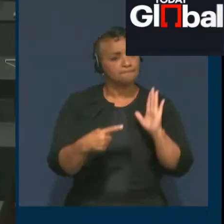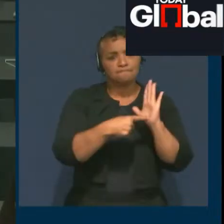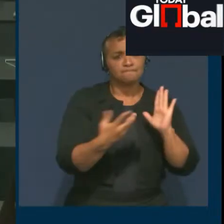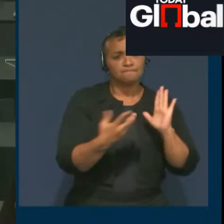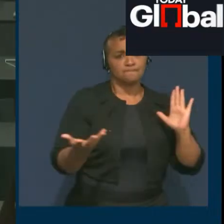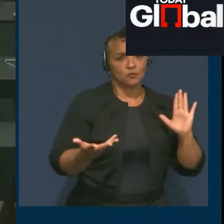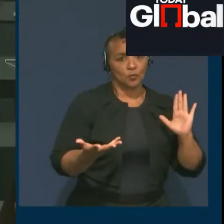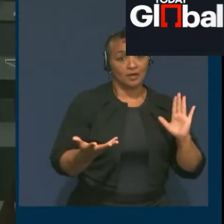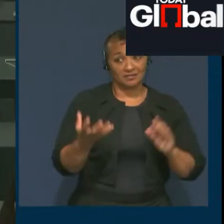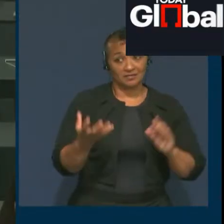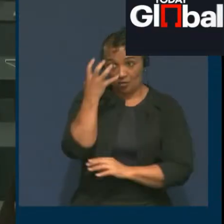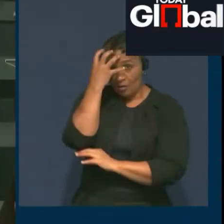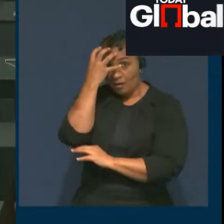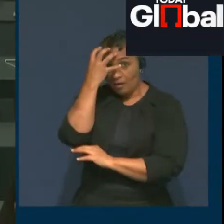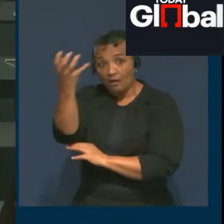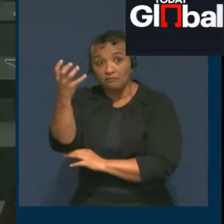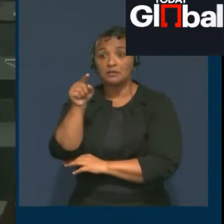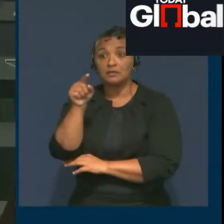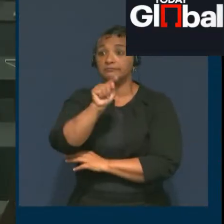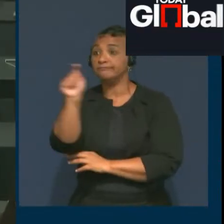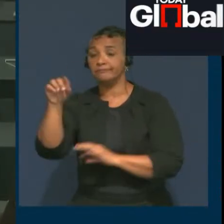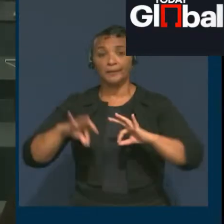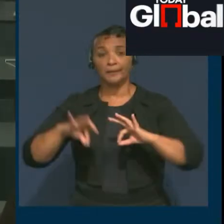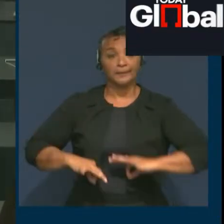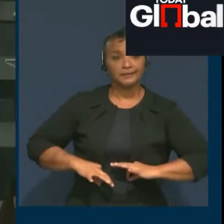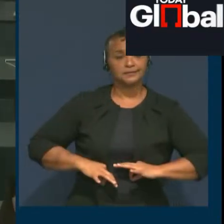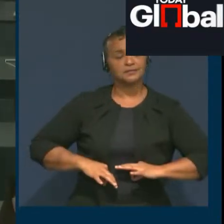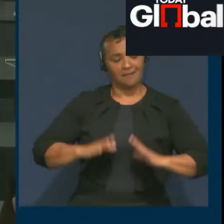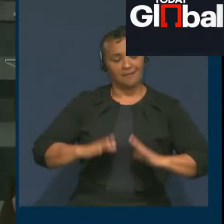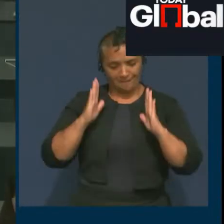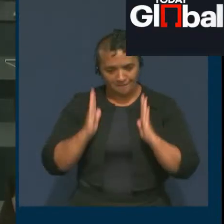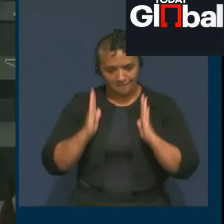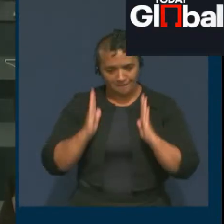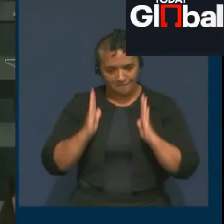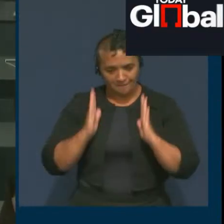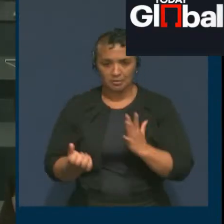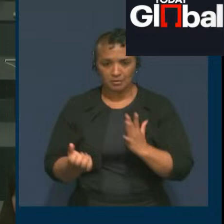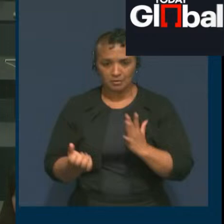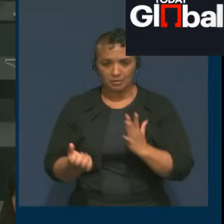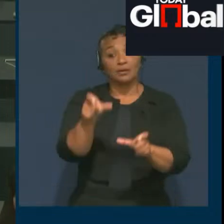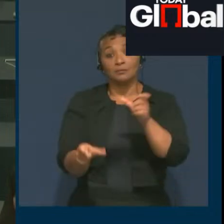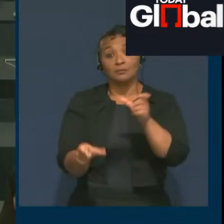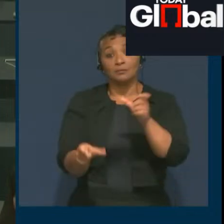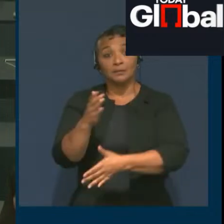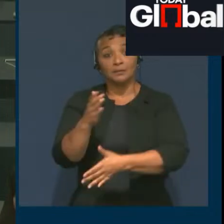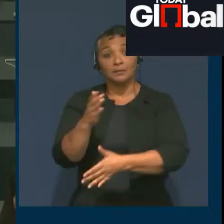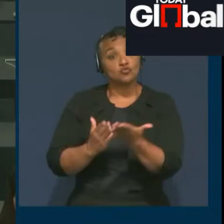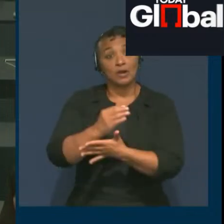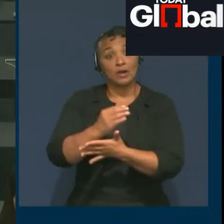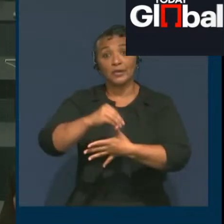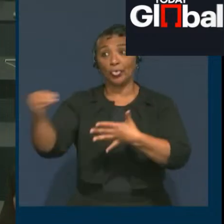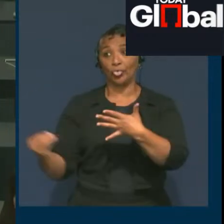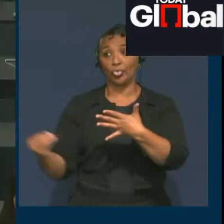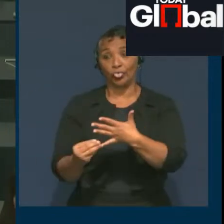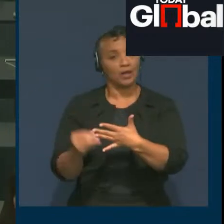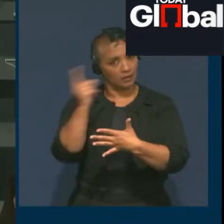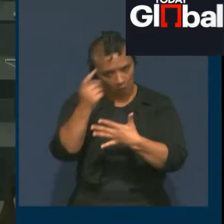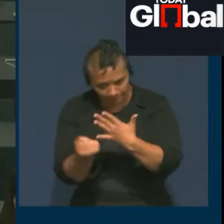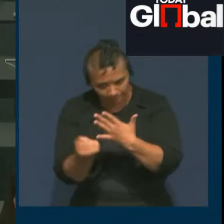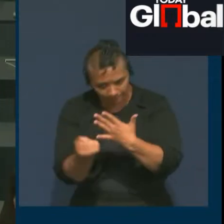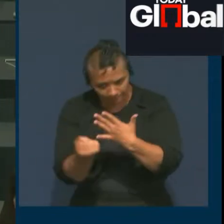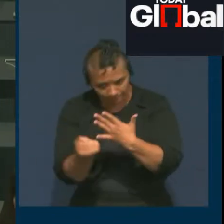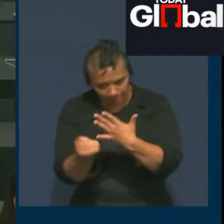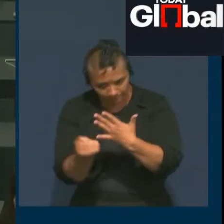competent authorities to fully protect the rights of persons with disabilities and to incorporate them in all